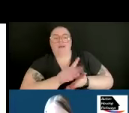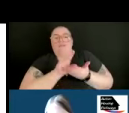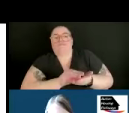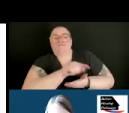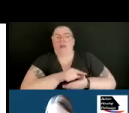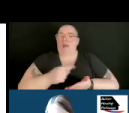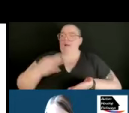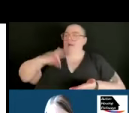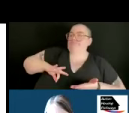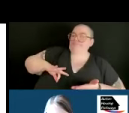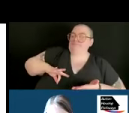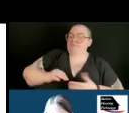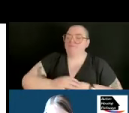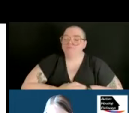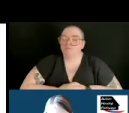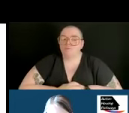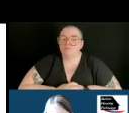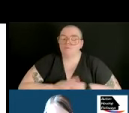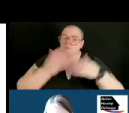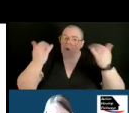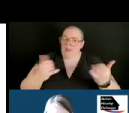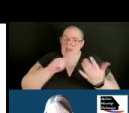Let's start to put it together.